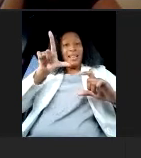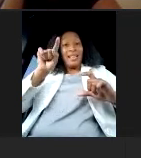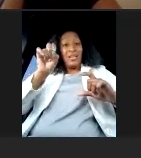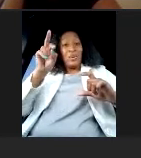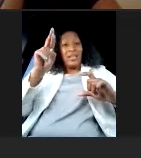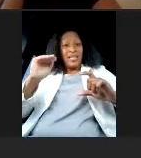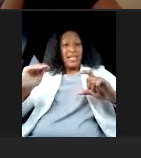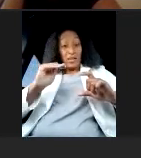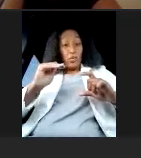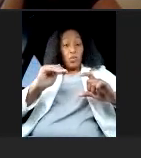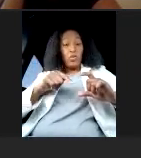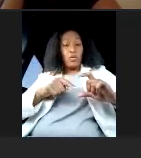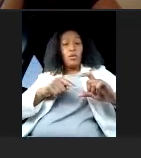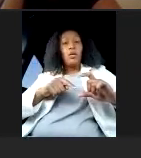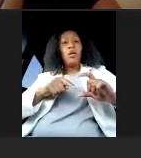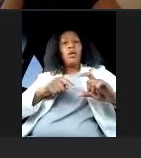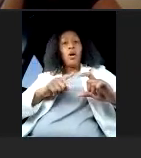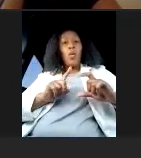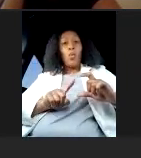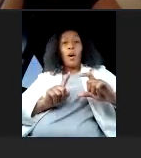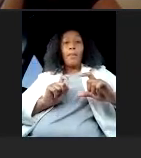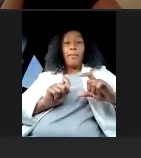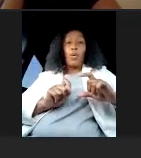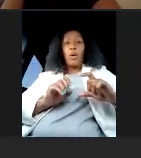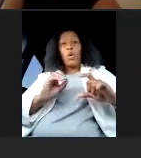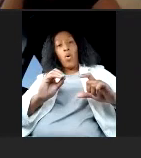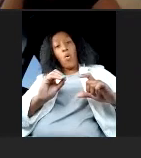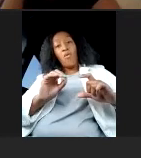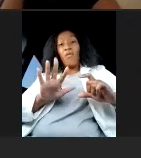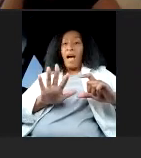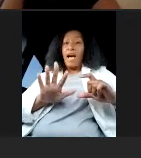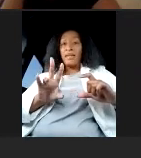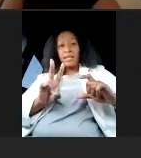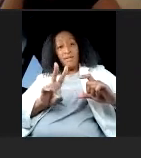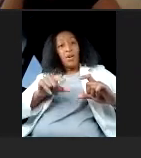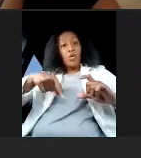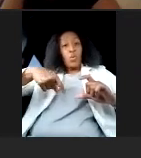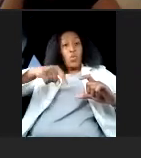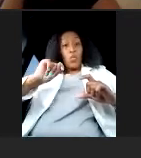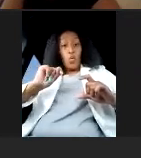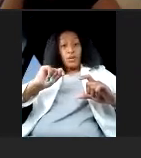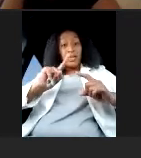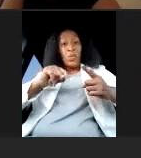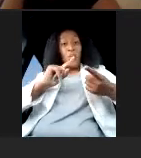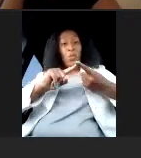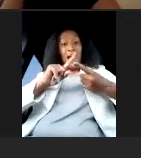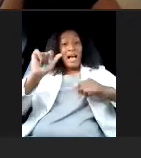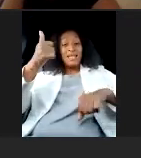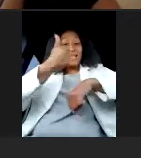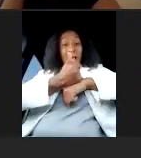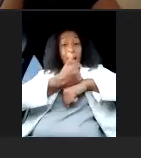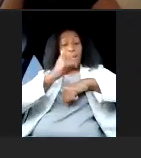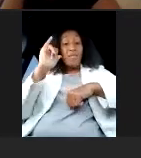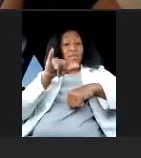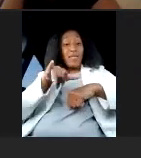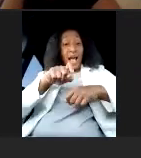1 liter is equal to 1.057 quarts. But when I line up that conversion